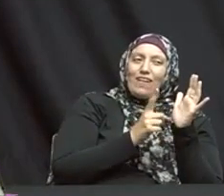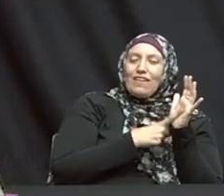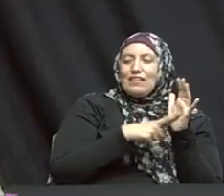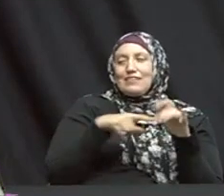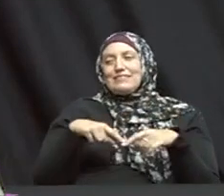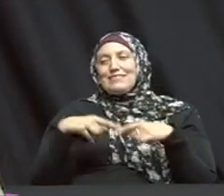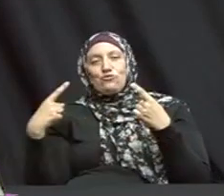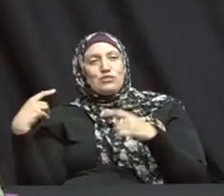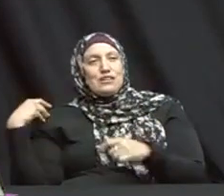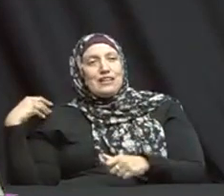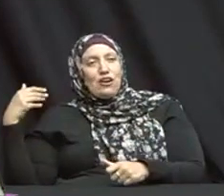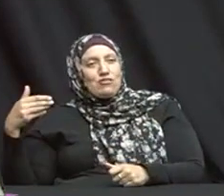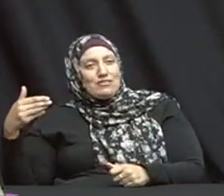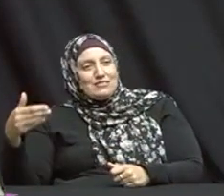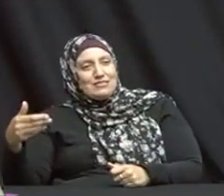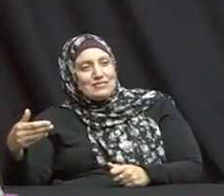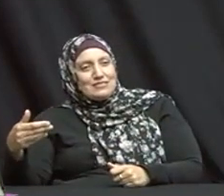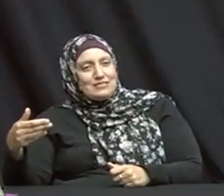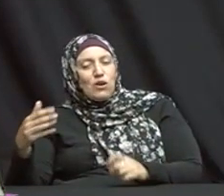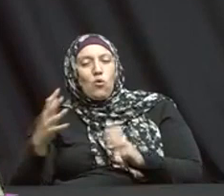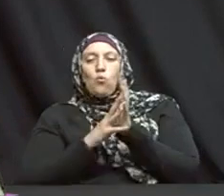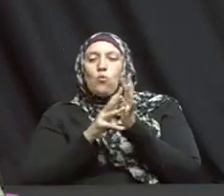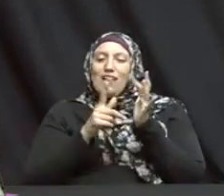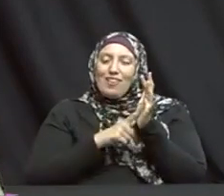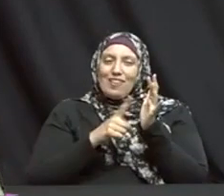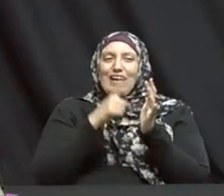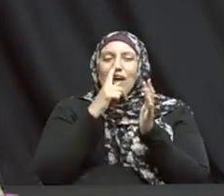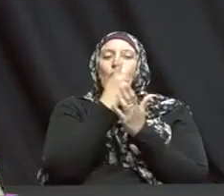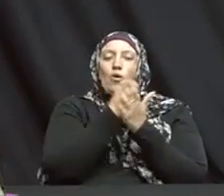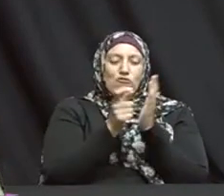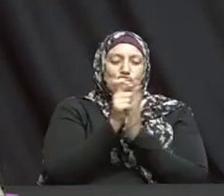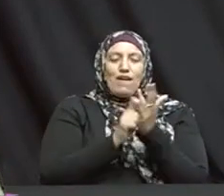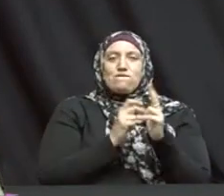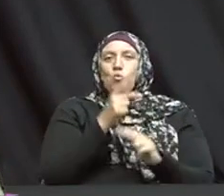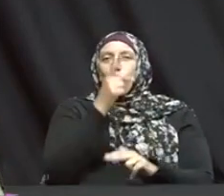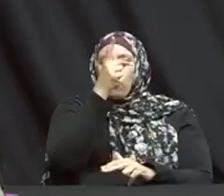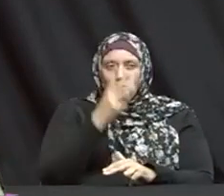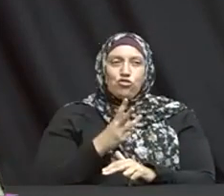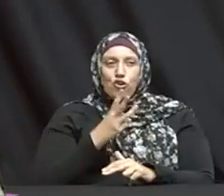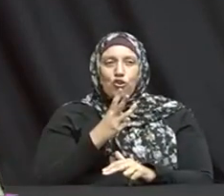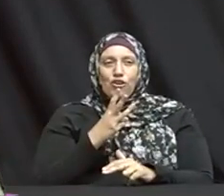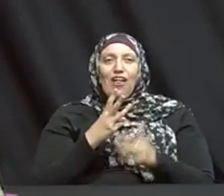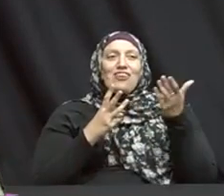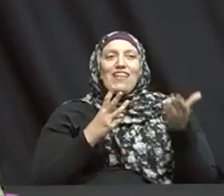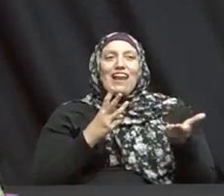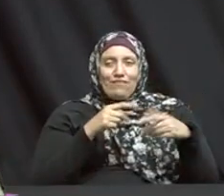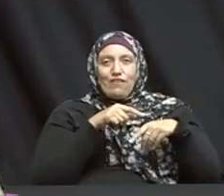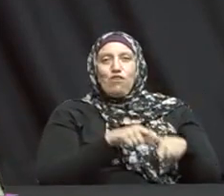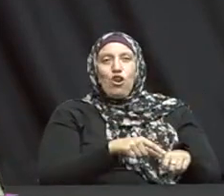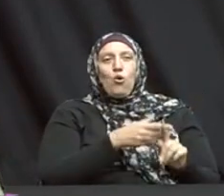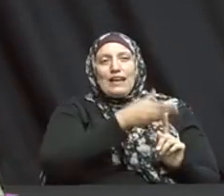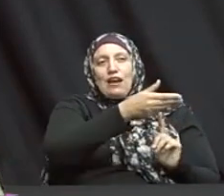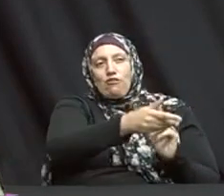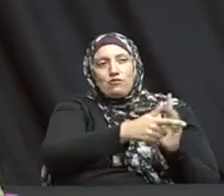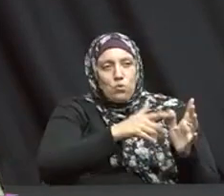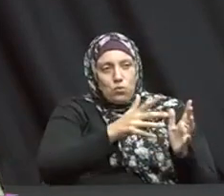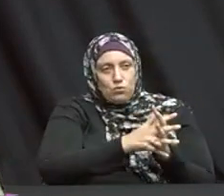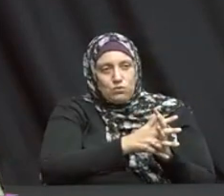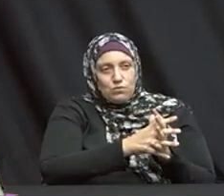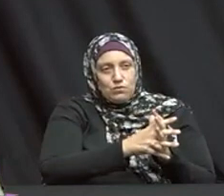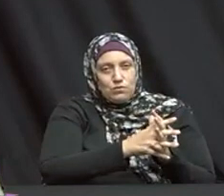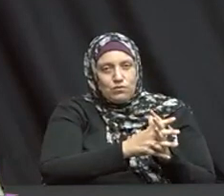only. The remaining two-thirds goes under the law of inheritance. That is without any agreement. If there is an agreement by the heirs, it's